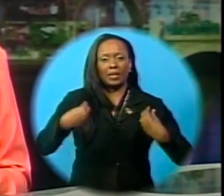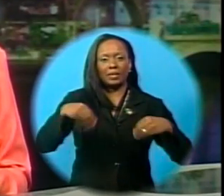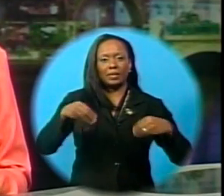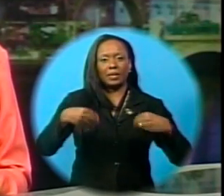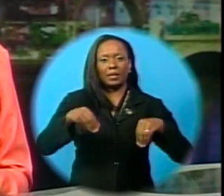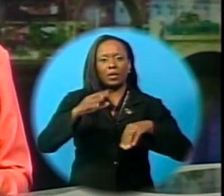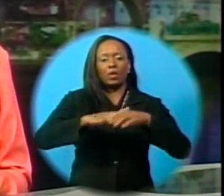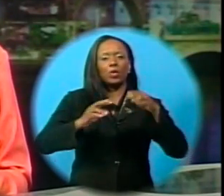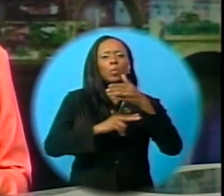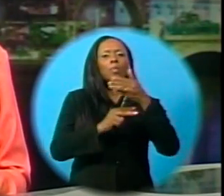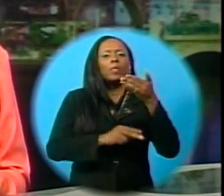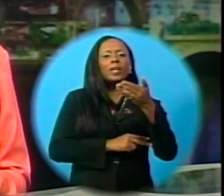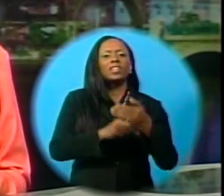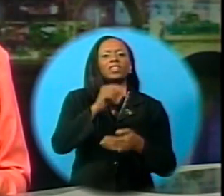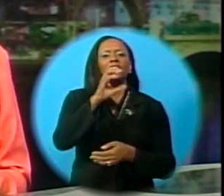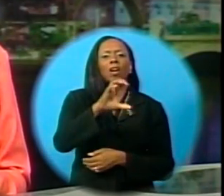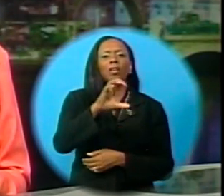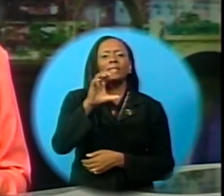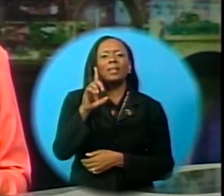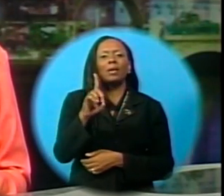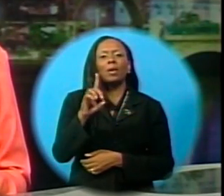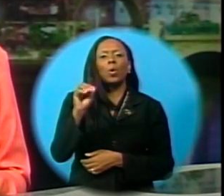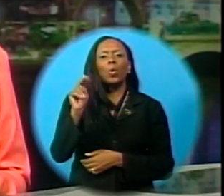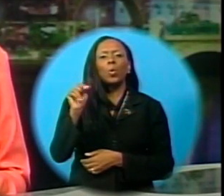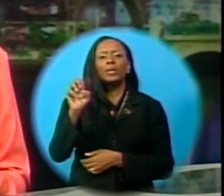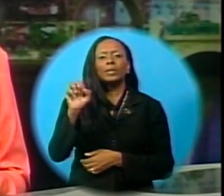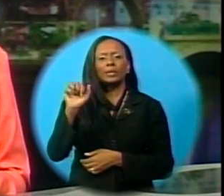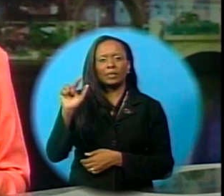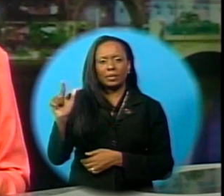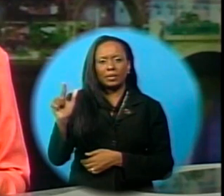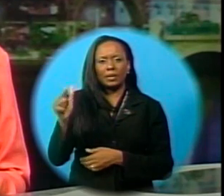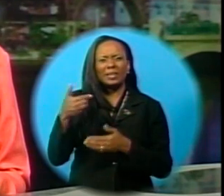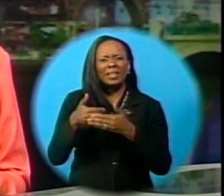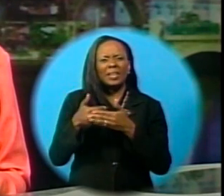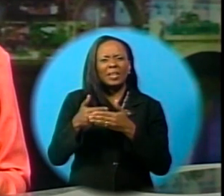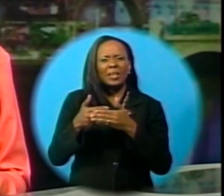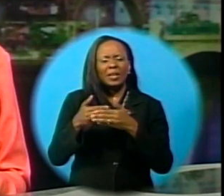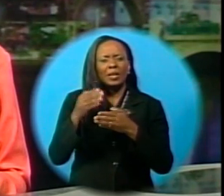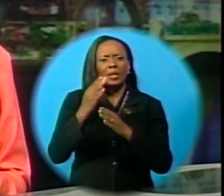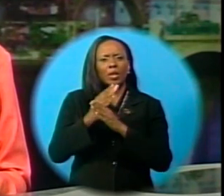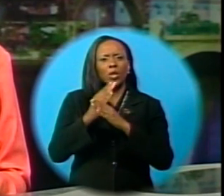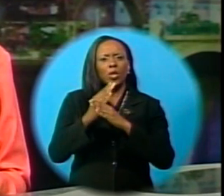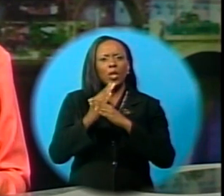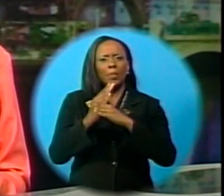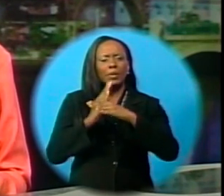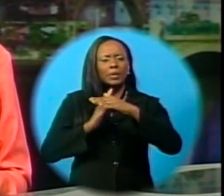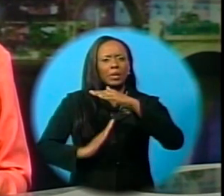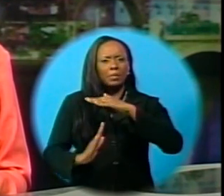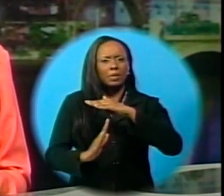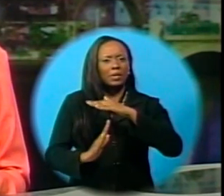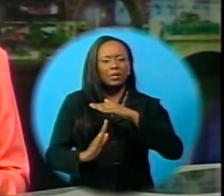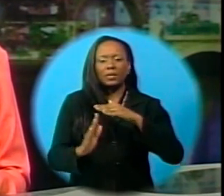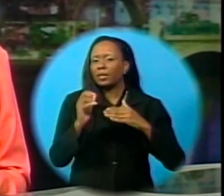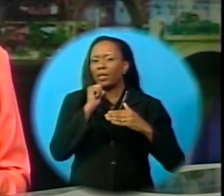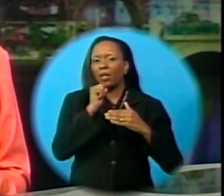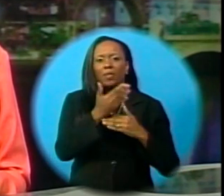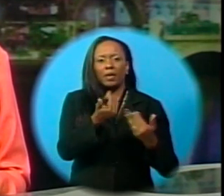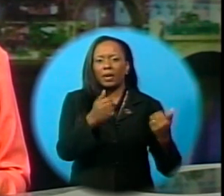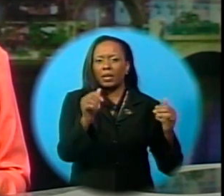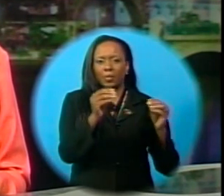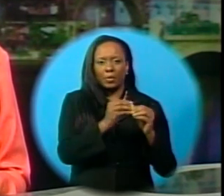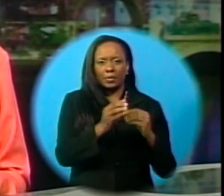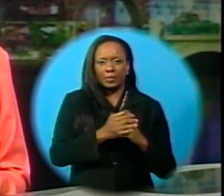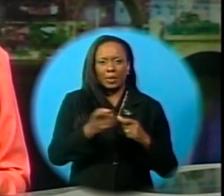Vending on the Charles Duncan O'Neill Bridge just outside the Fairchild Street bus terminal is now a thing of the past. This declaration from